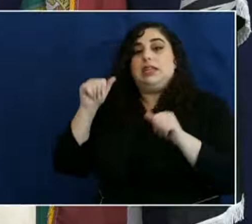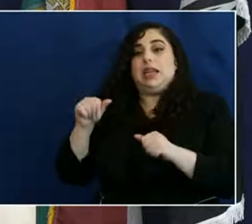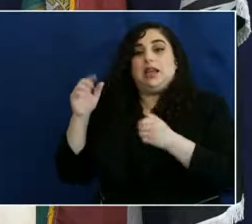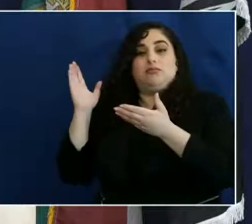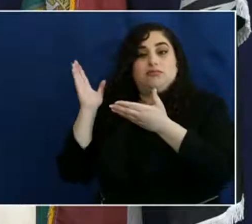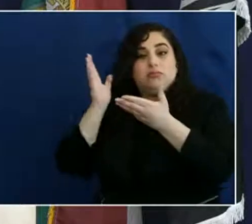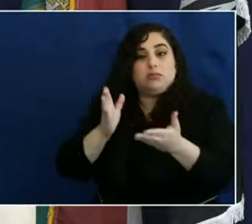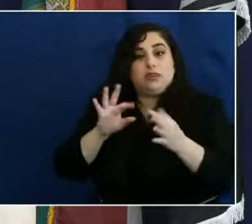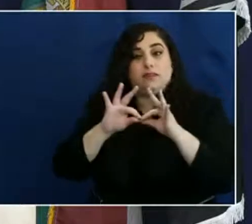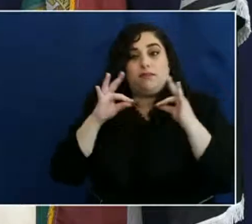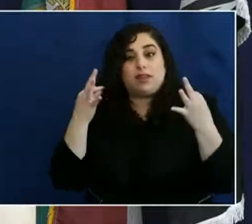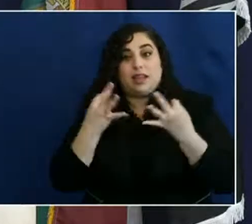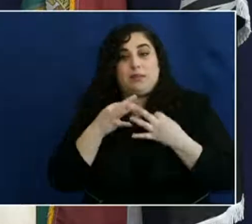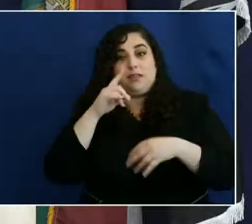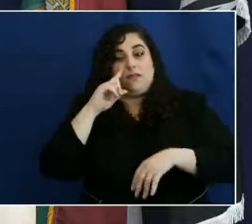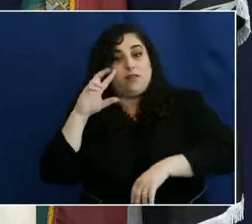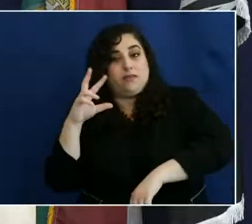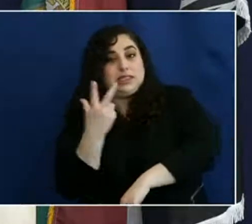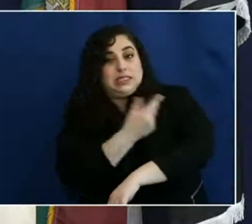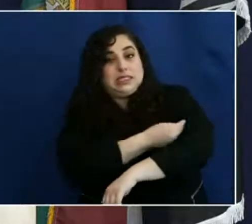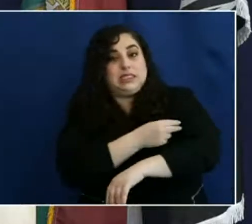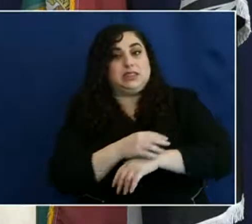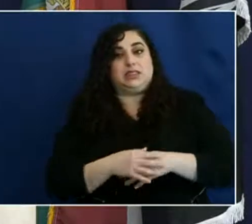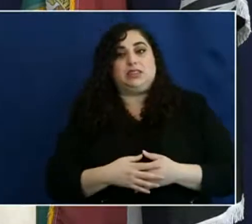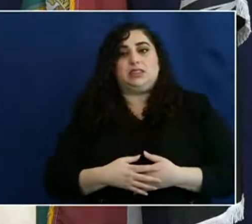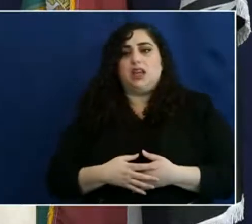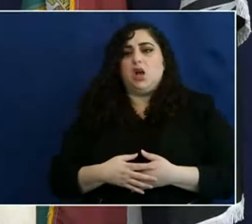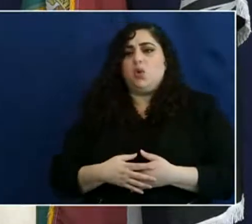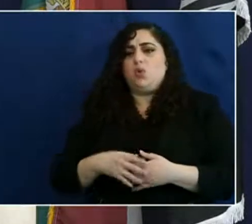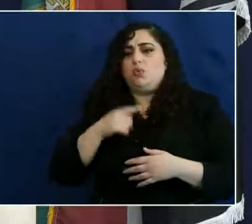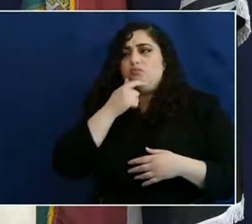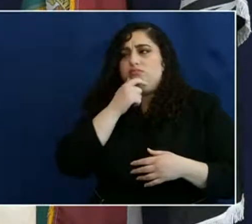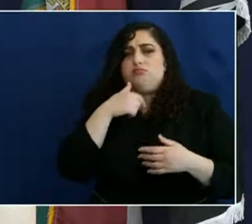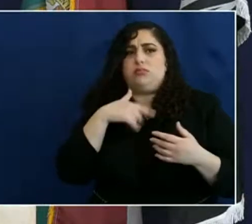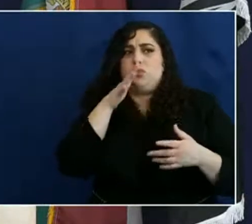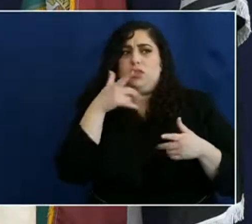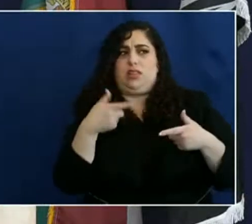shot? Let me have Dr. Wooten address that one.